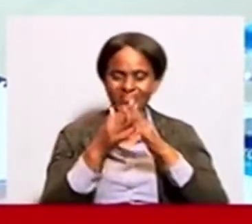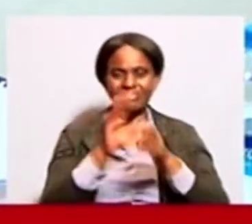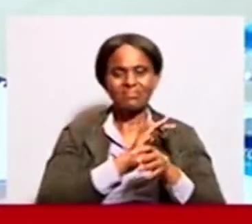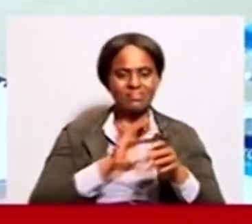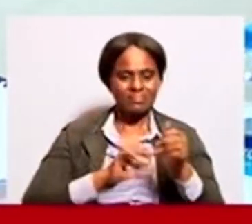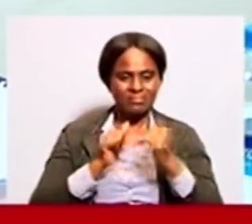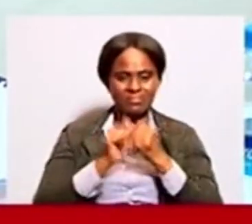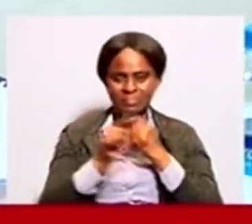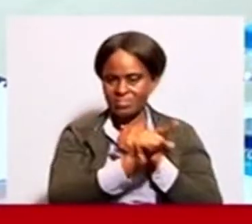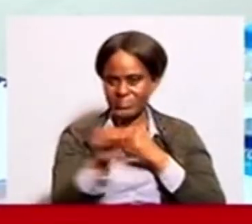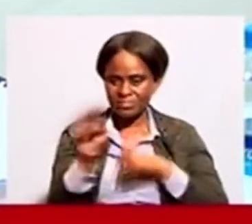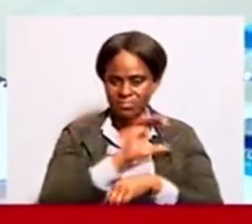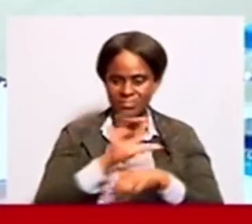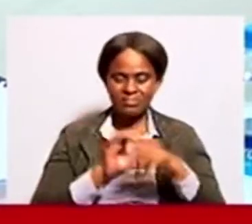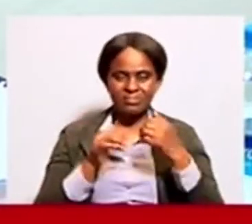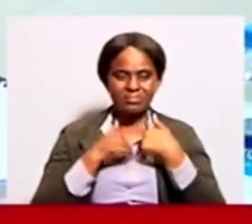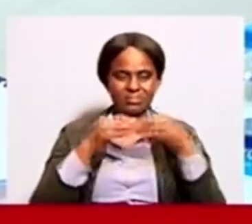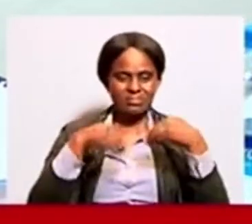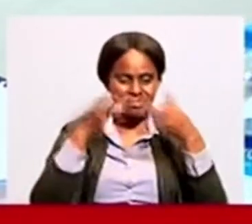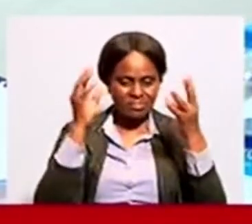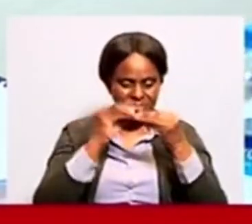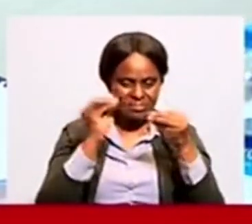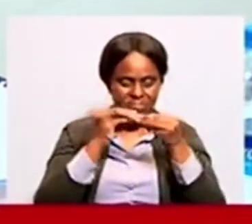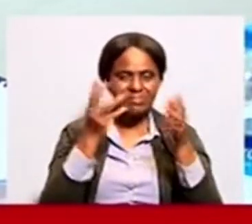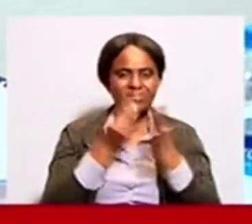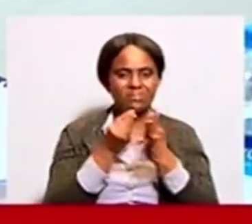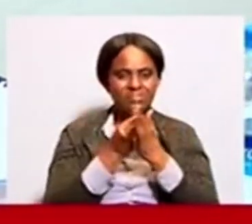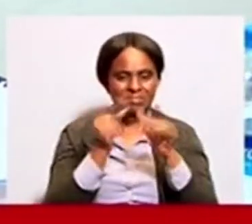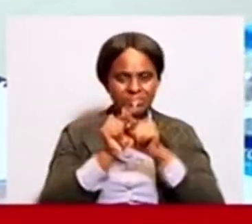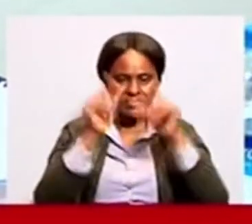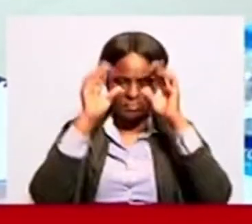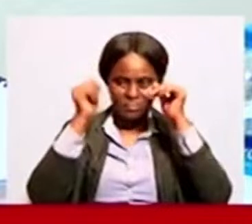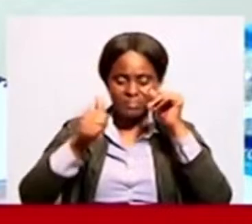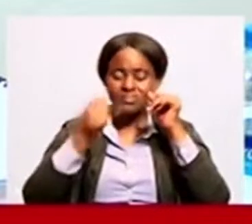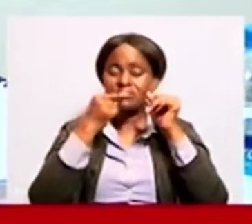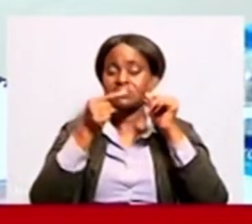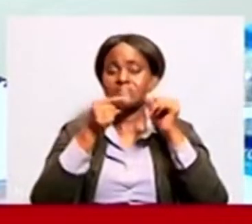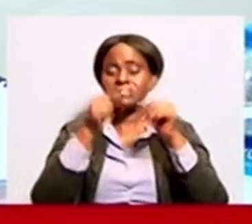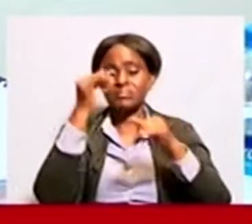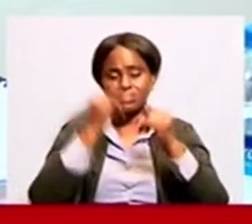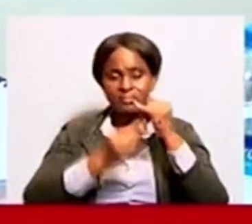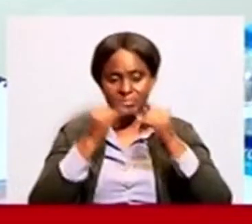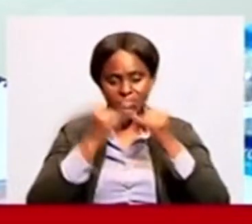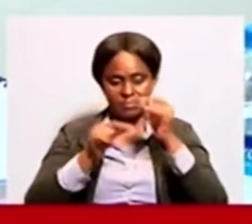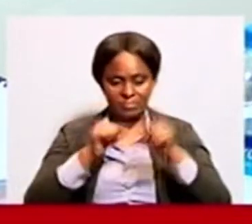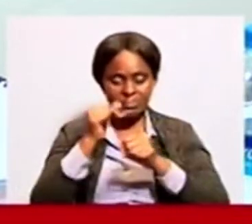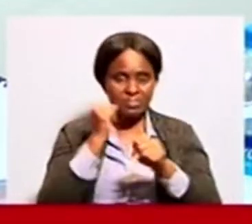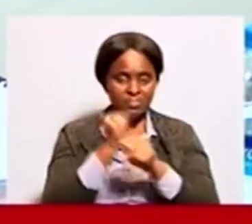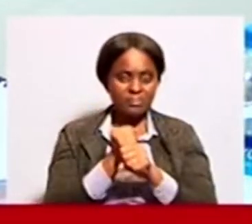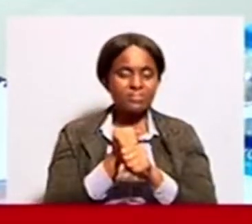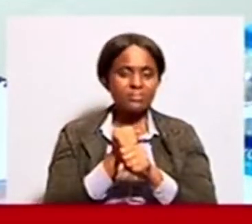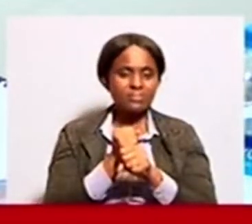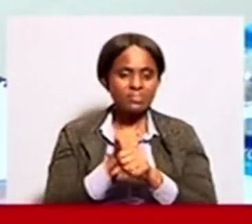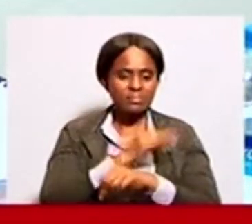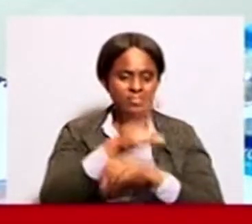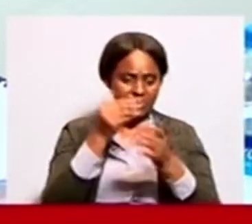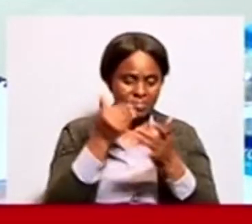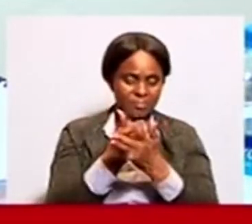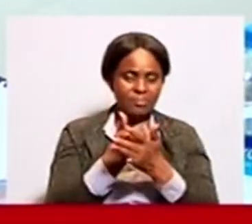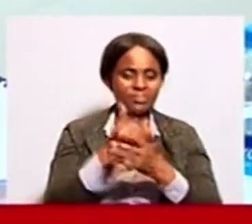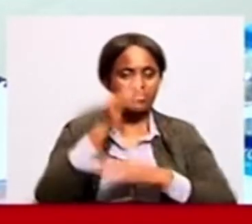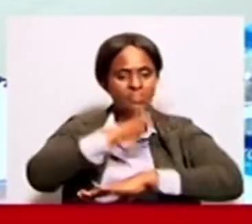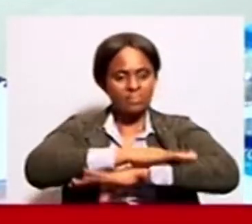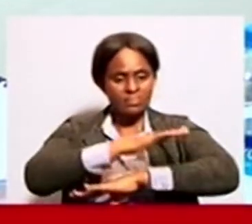those companies have been given advances, and the president said by the end of this year, all the